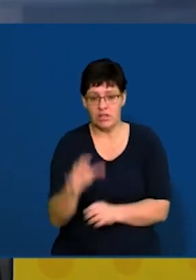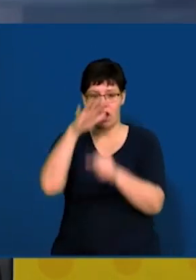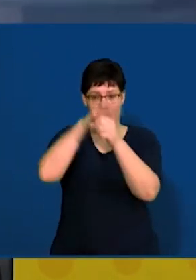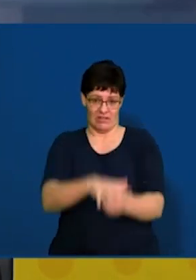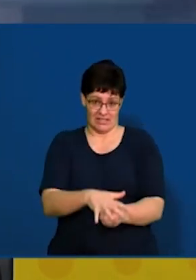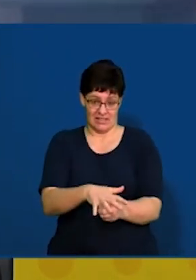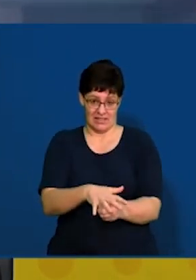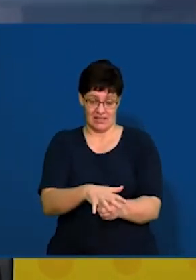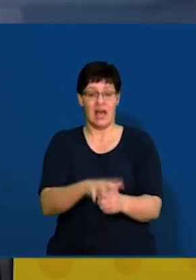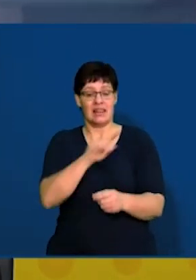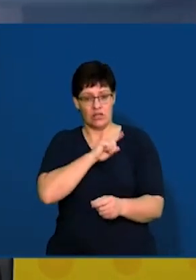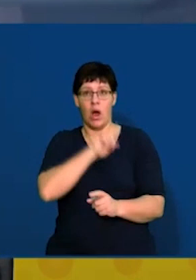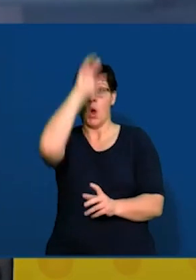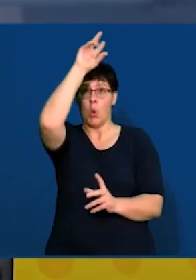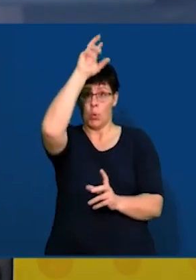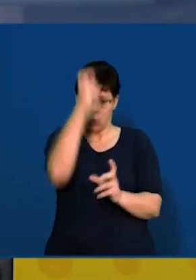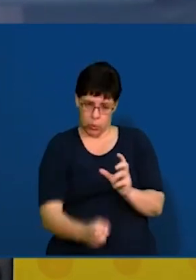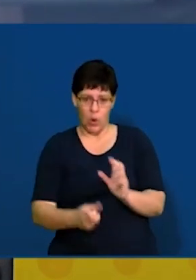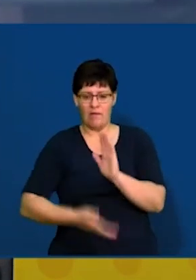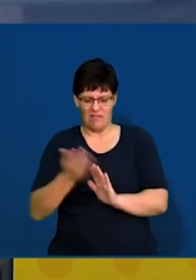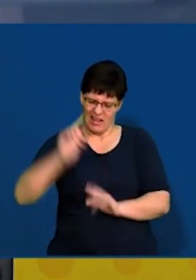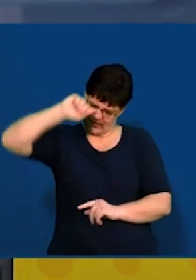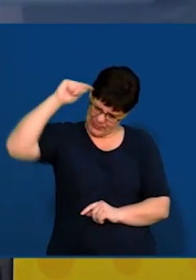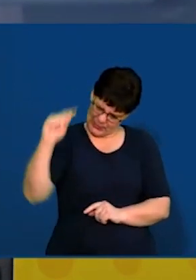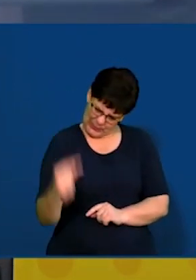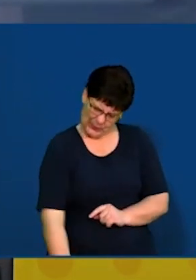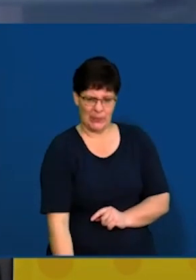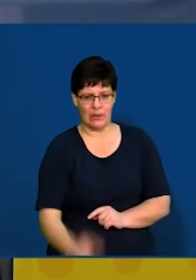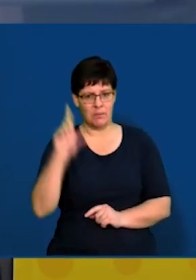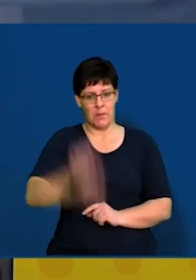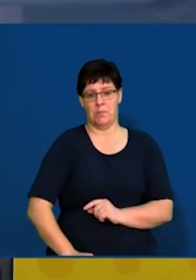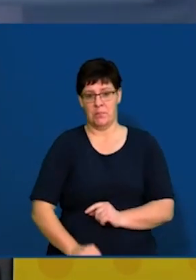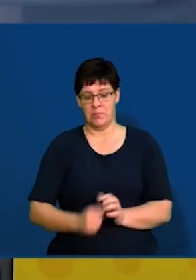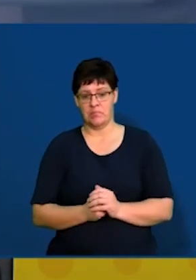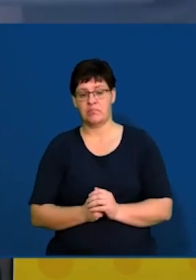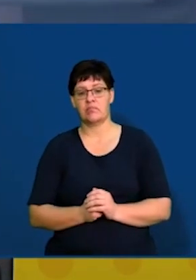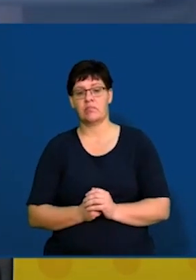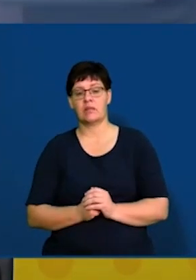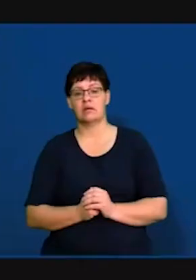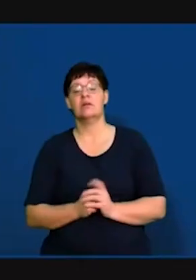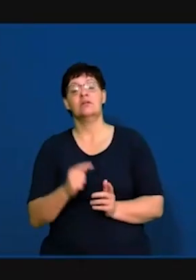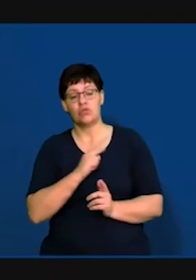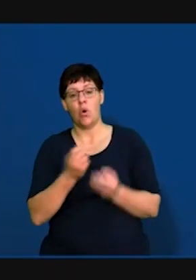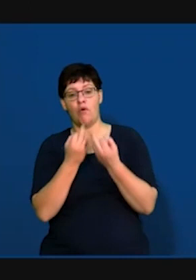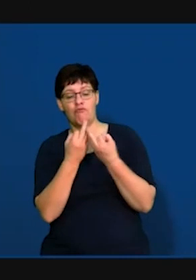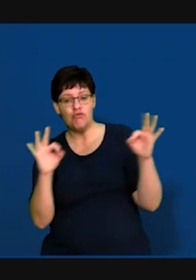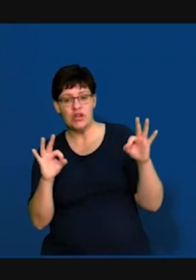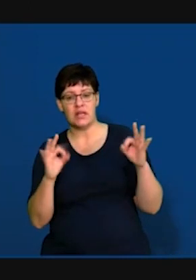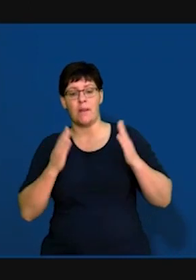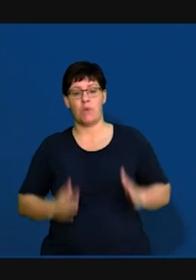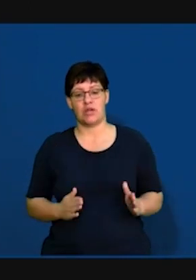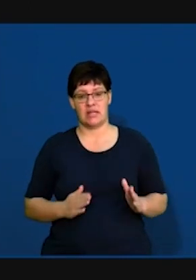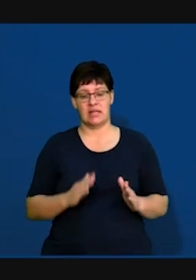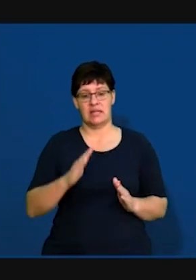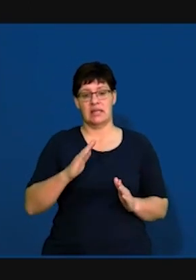gravity. That's why the object accelerates vertically downwards. All right. Now, sketching a free body diagram for a